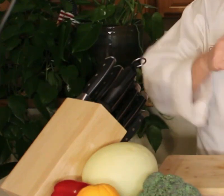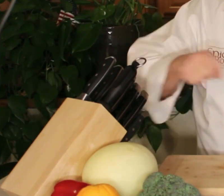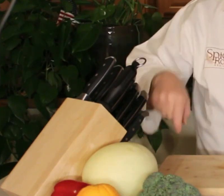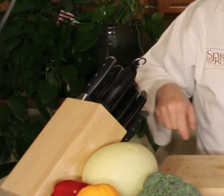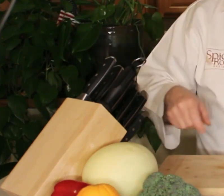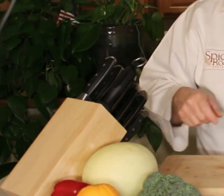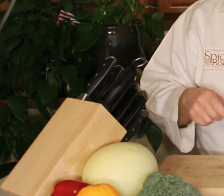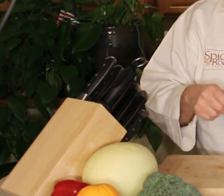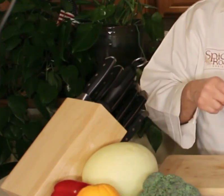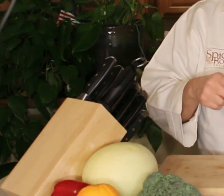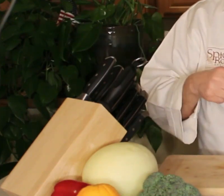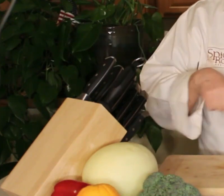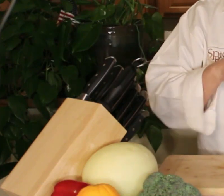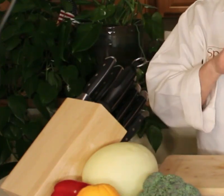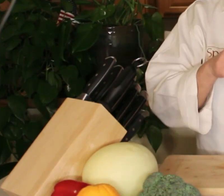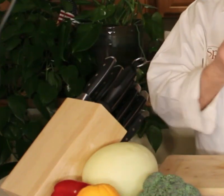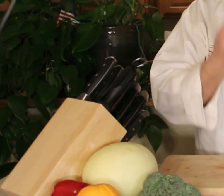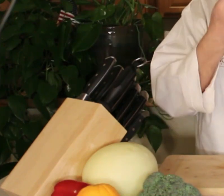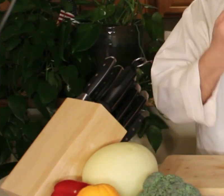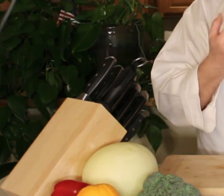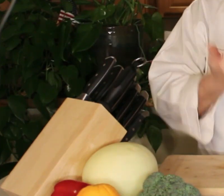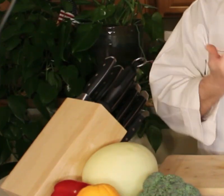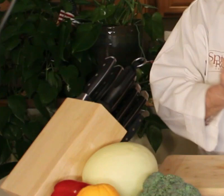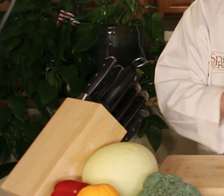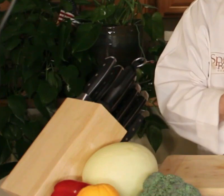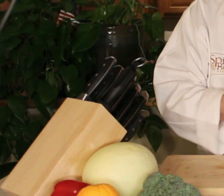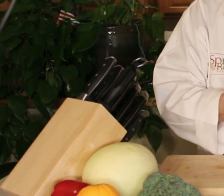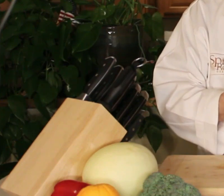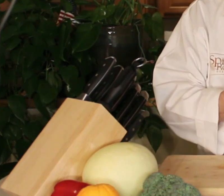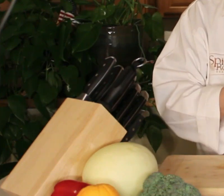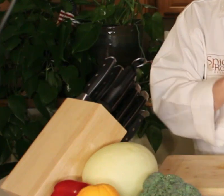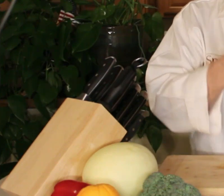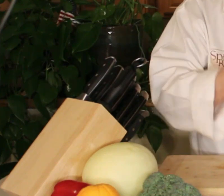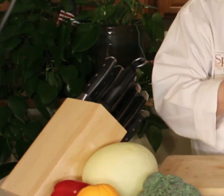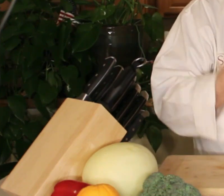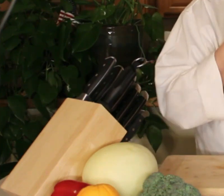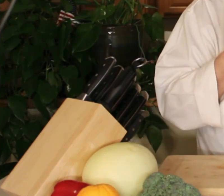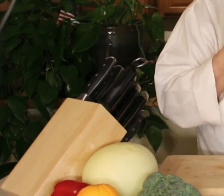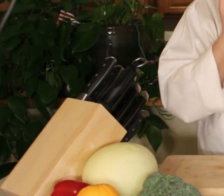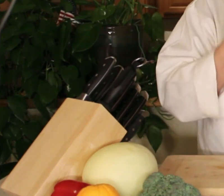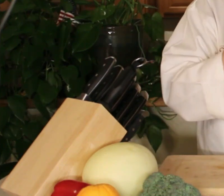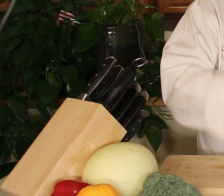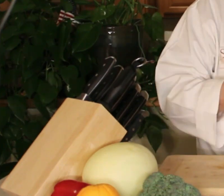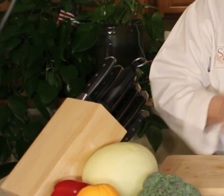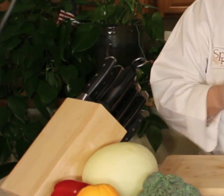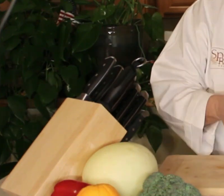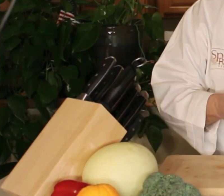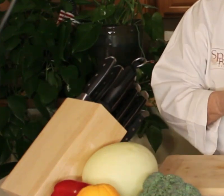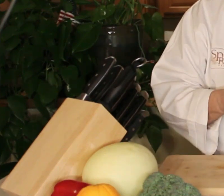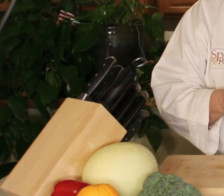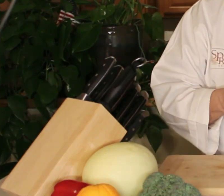are hard. There's just a variety of vegetables. So now we need to understand which technique to